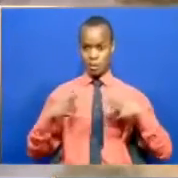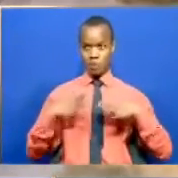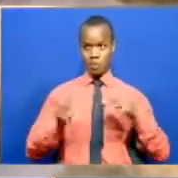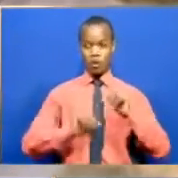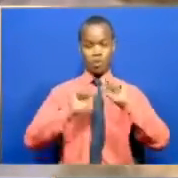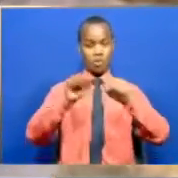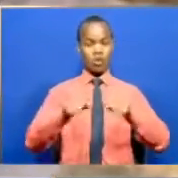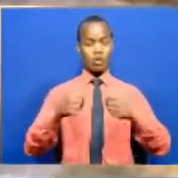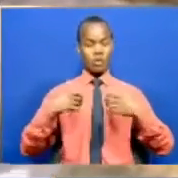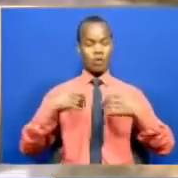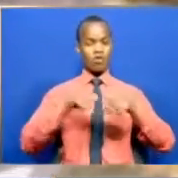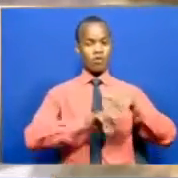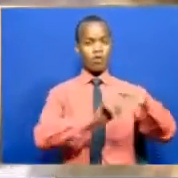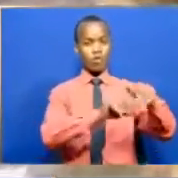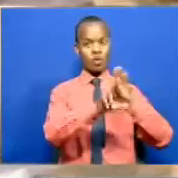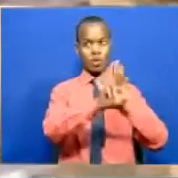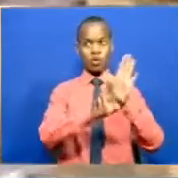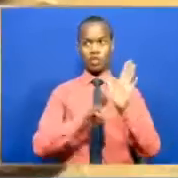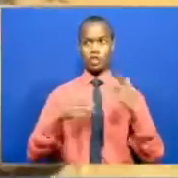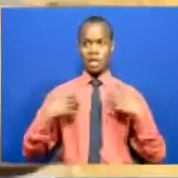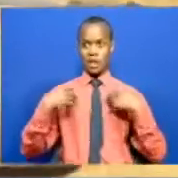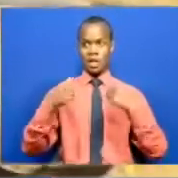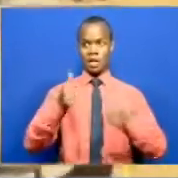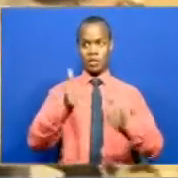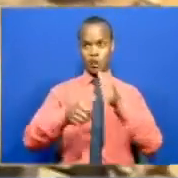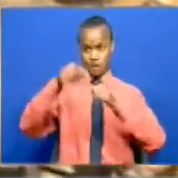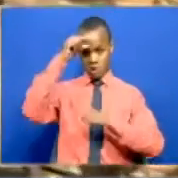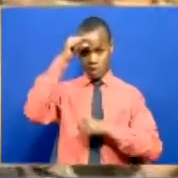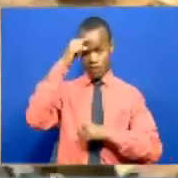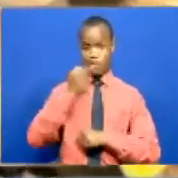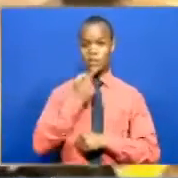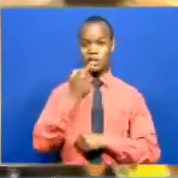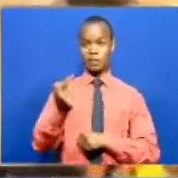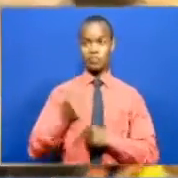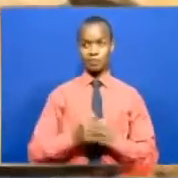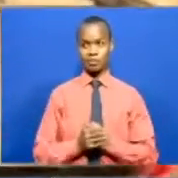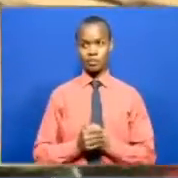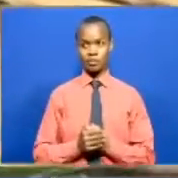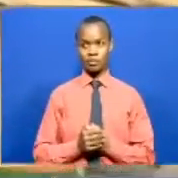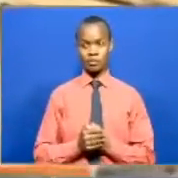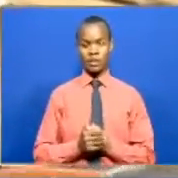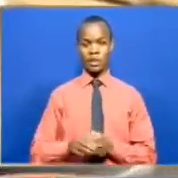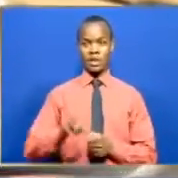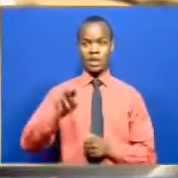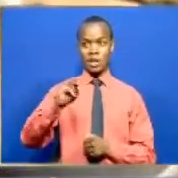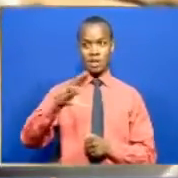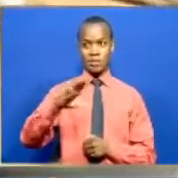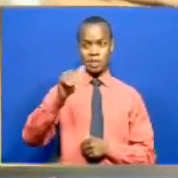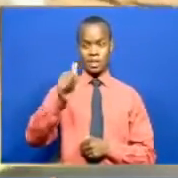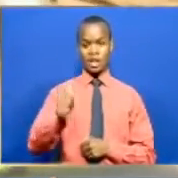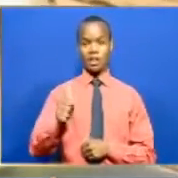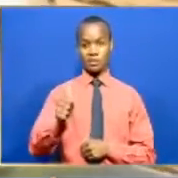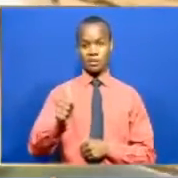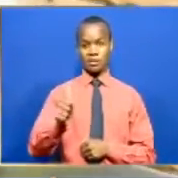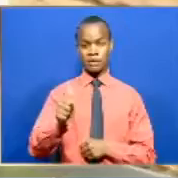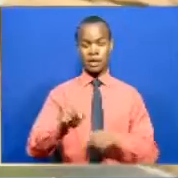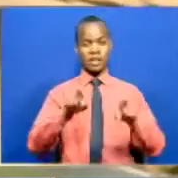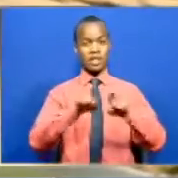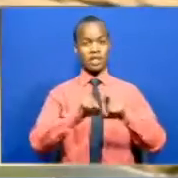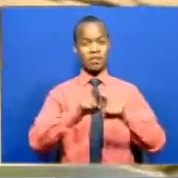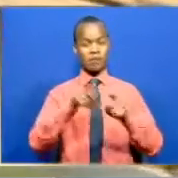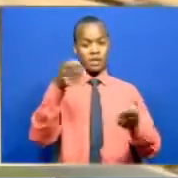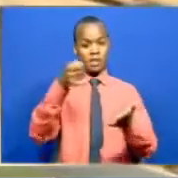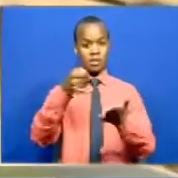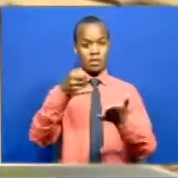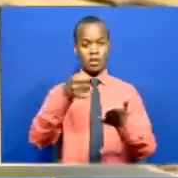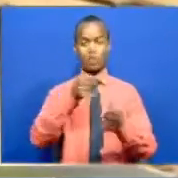uphold health guidelines issued by the government to prevent the dreaded virus. Cabernet MCA Ernest Kibet slammed the governor for